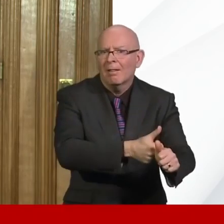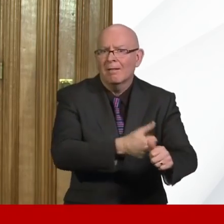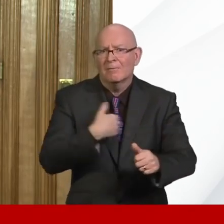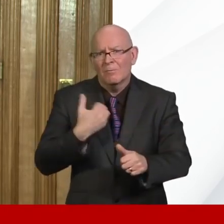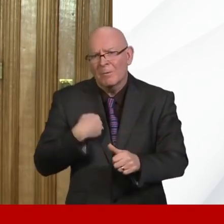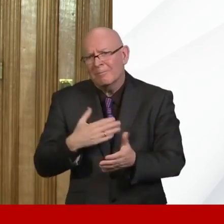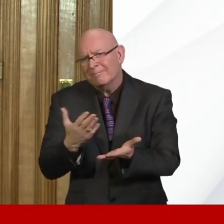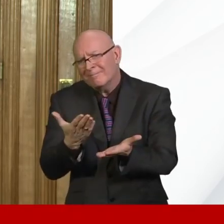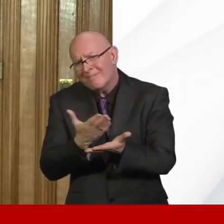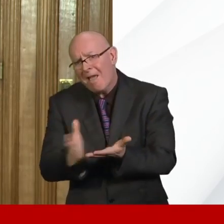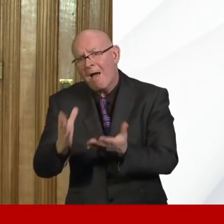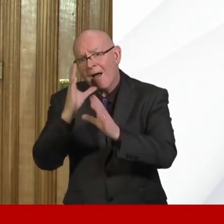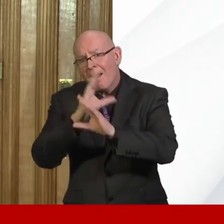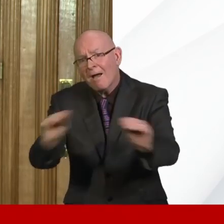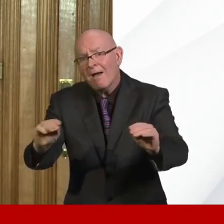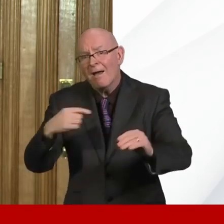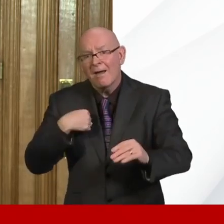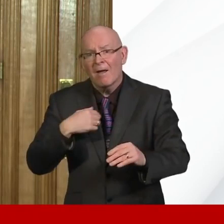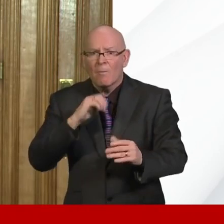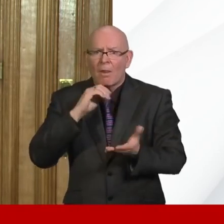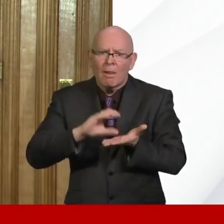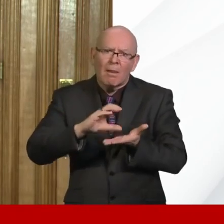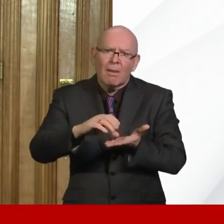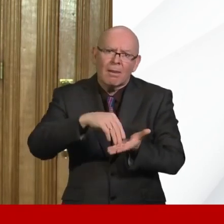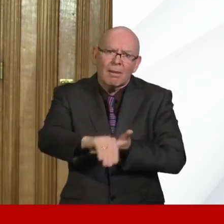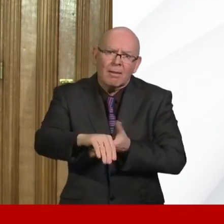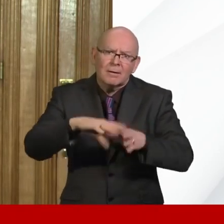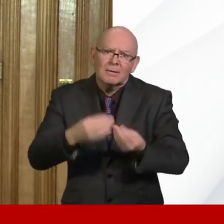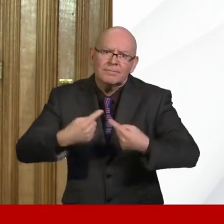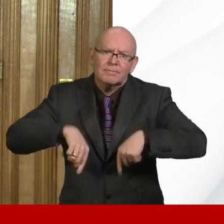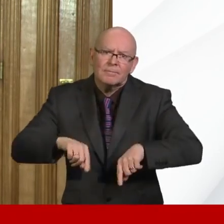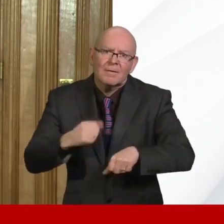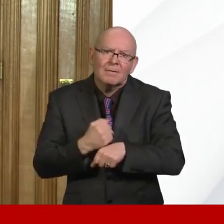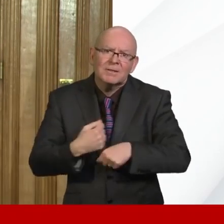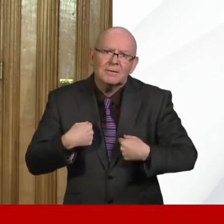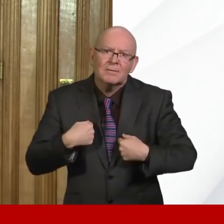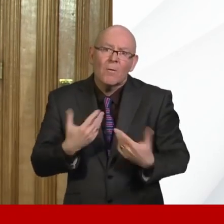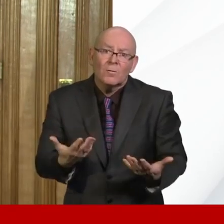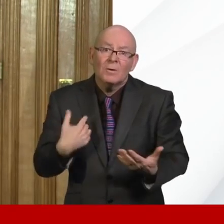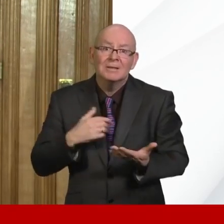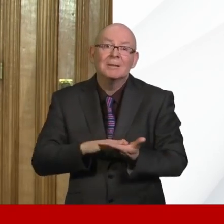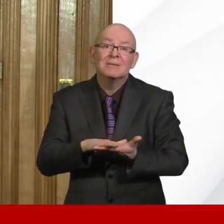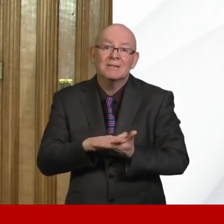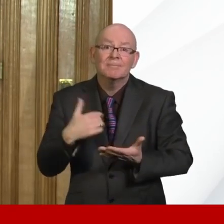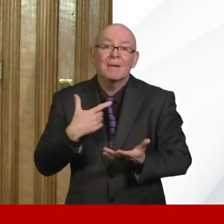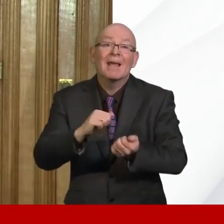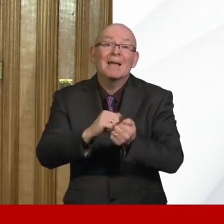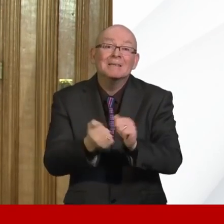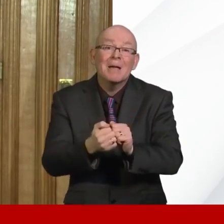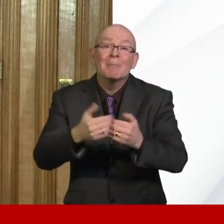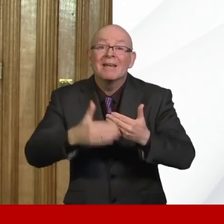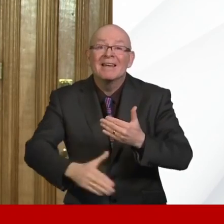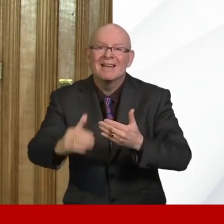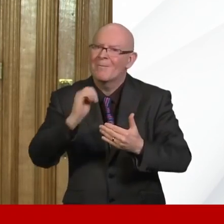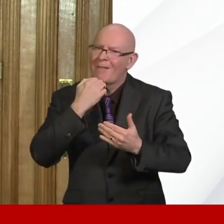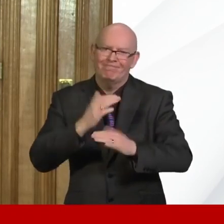not be easy for parents or for teachers, and for many parents this will be frustrating, and it will make it harder